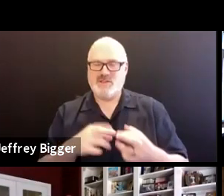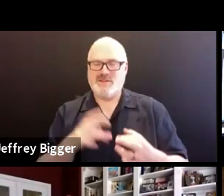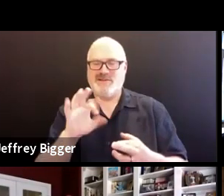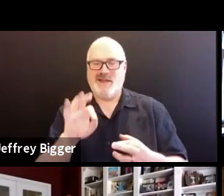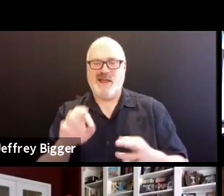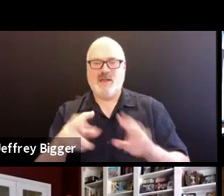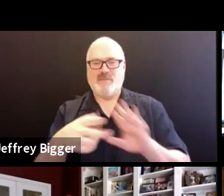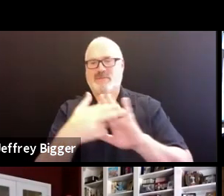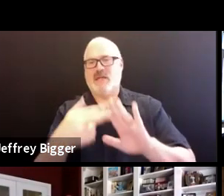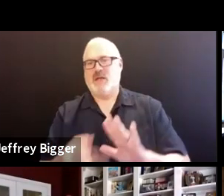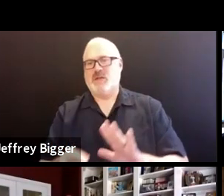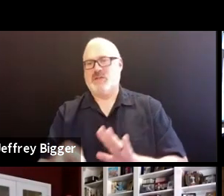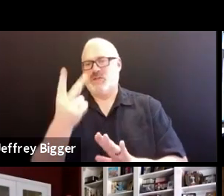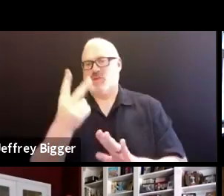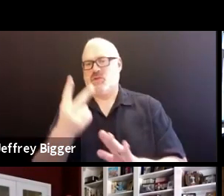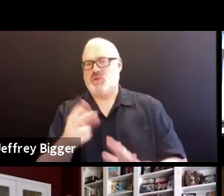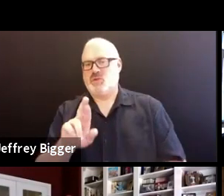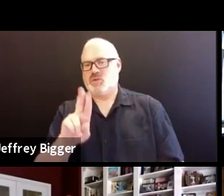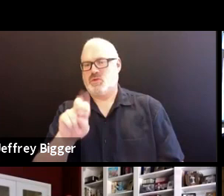finishes.